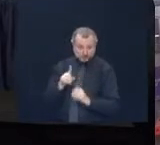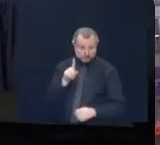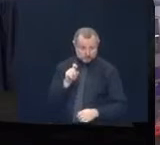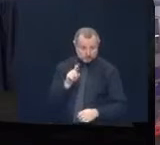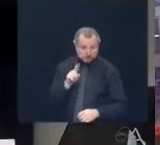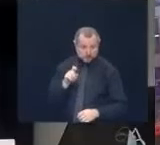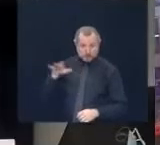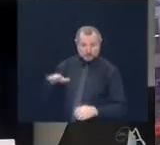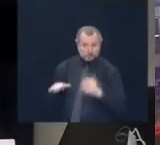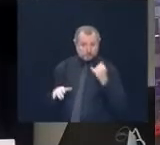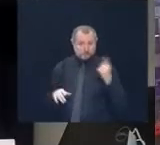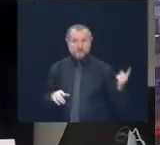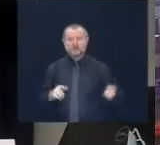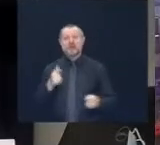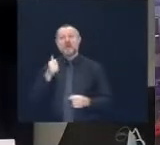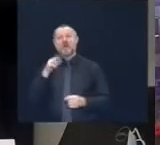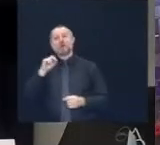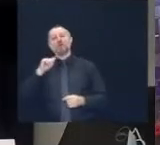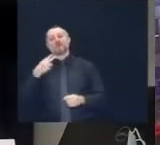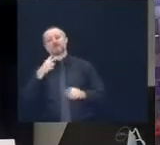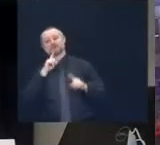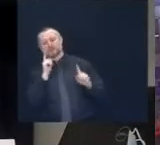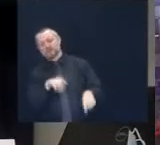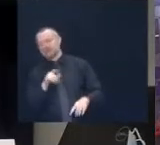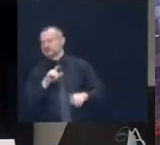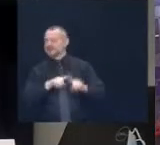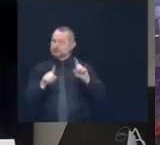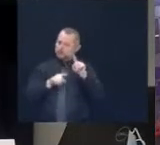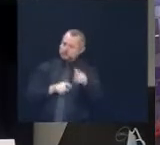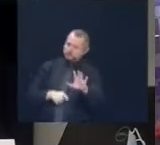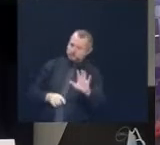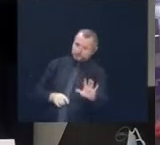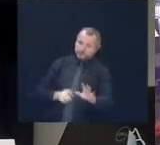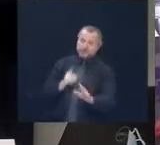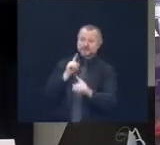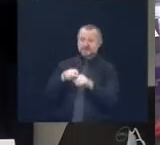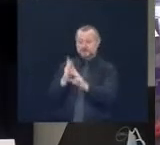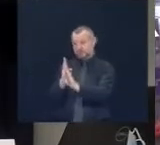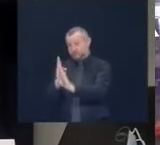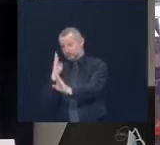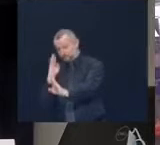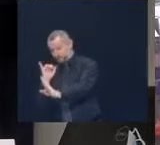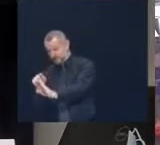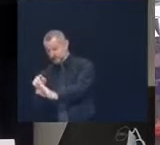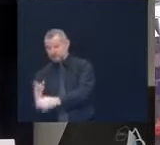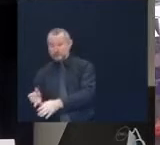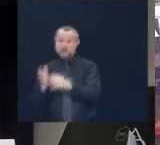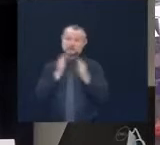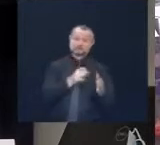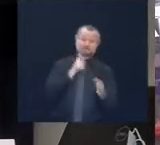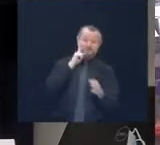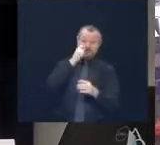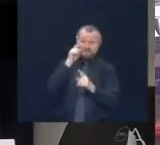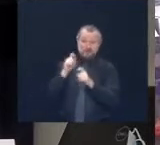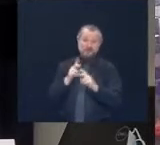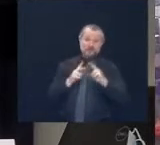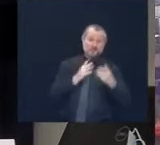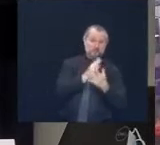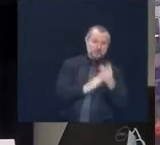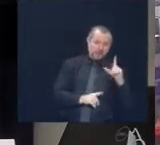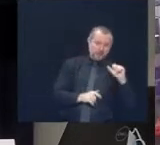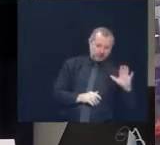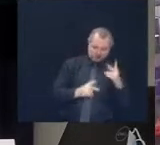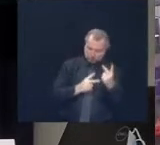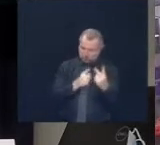so in terms of the the there two different questions one is the weight times at testing sites and the second is the lag times at Labs our